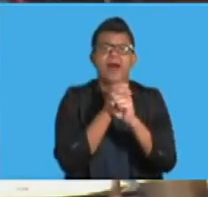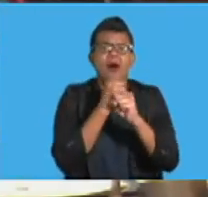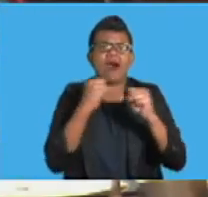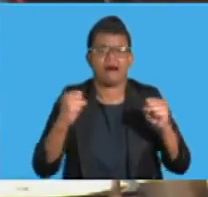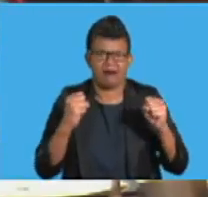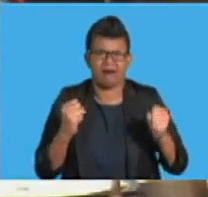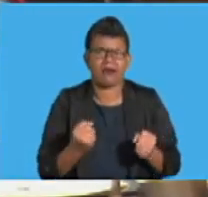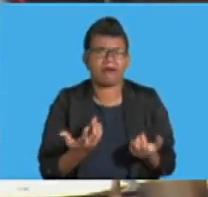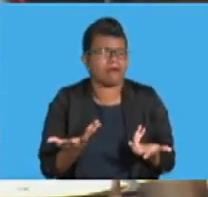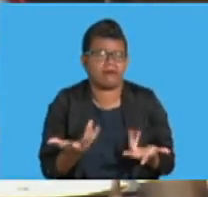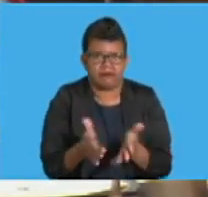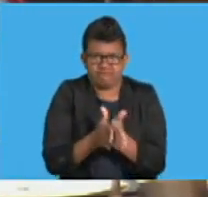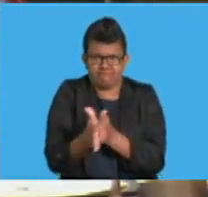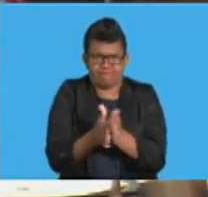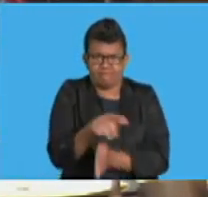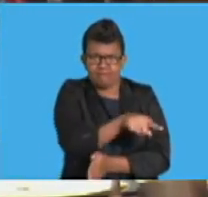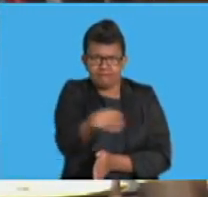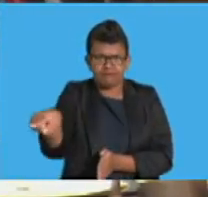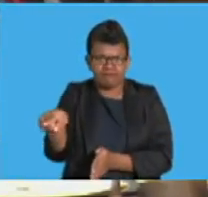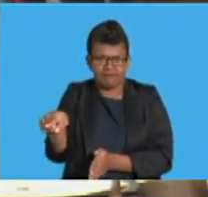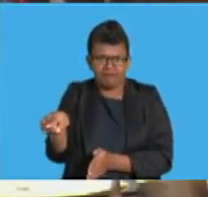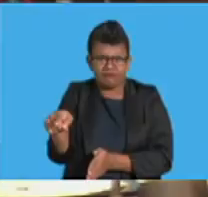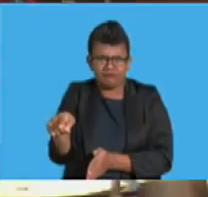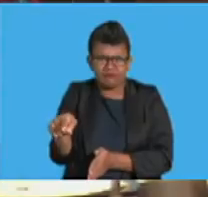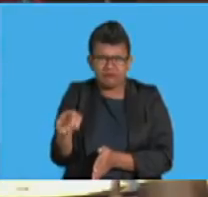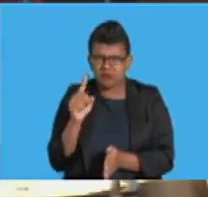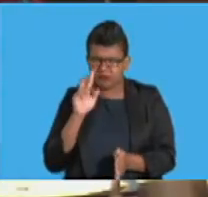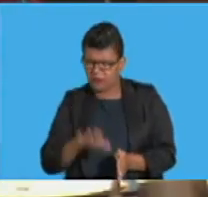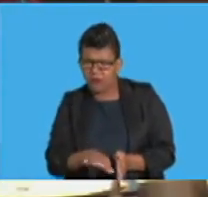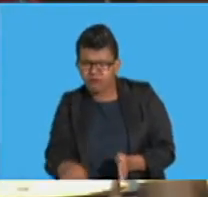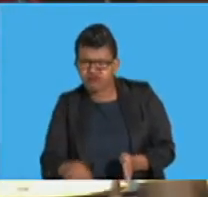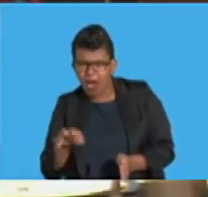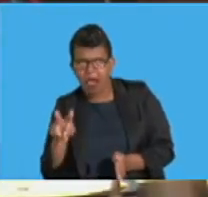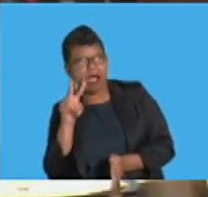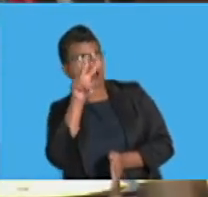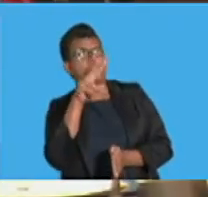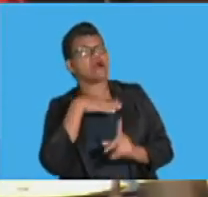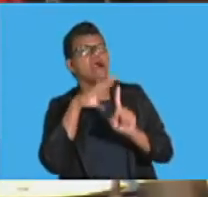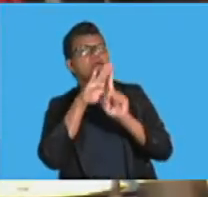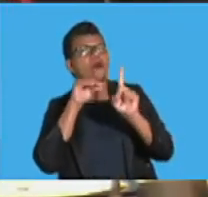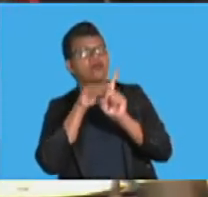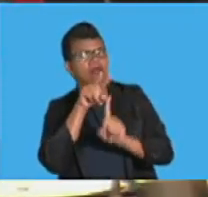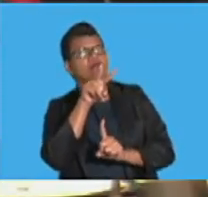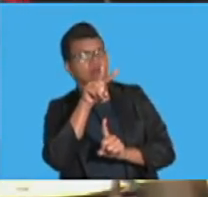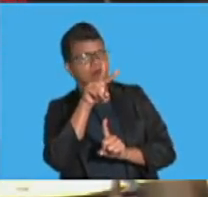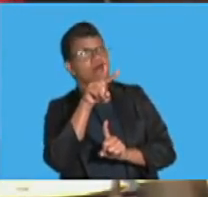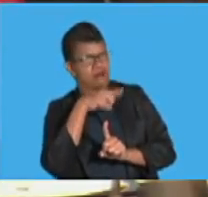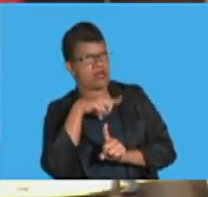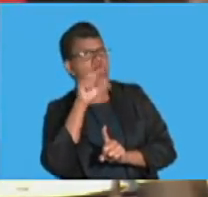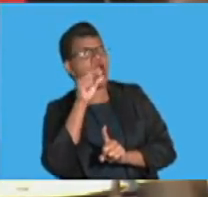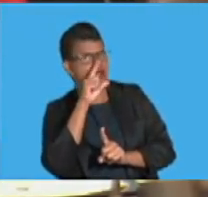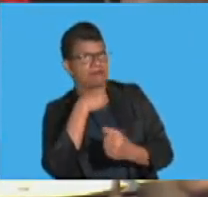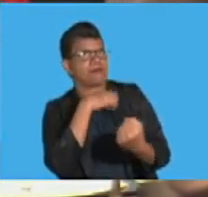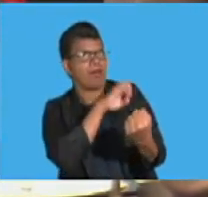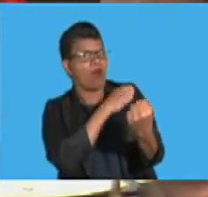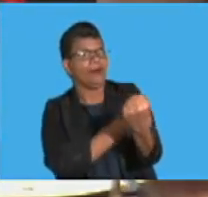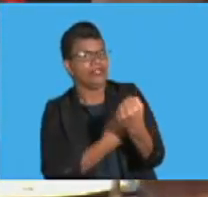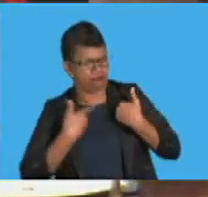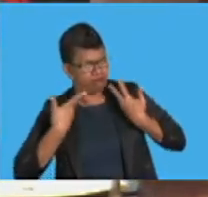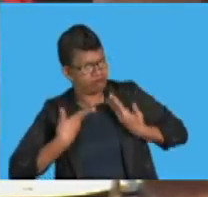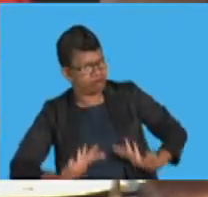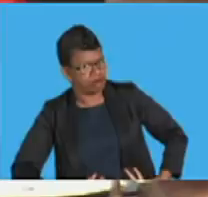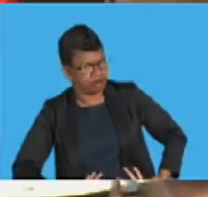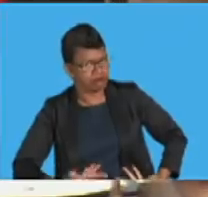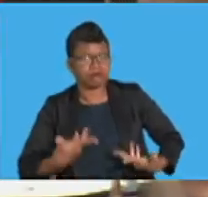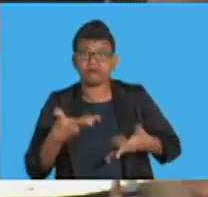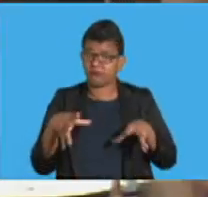lesser fortunate sisters to seek out empowerment opportunities and improve their families' positioning. It is widely accepted that when women